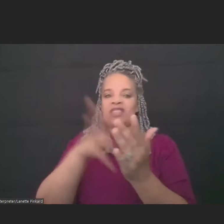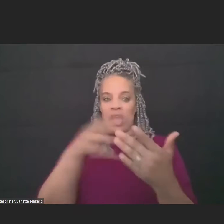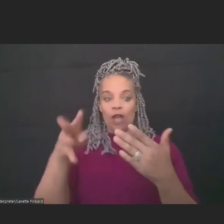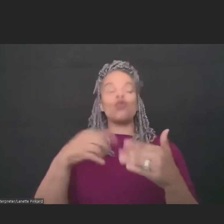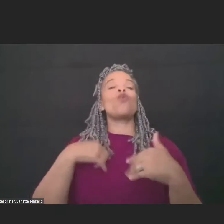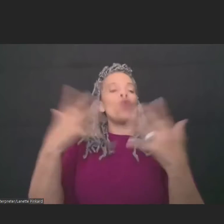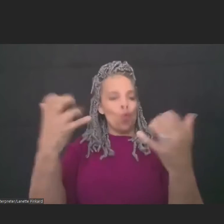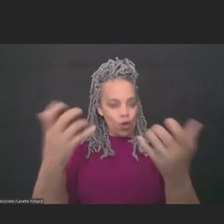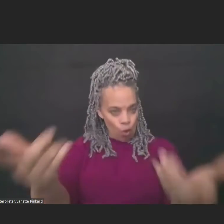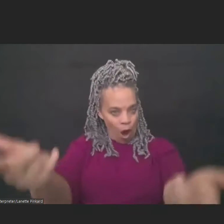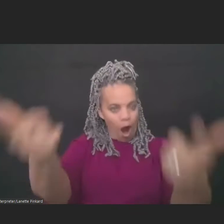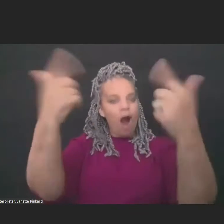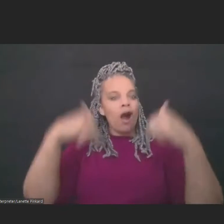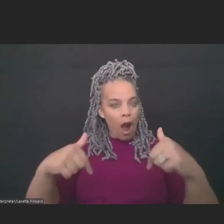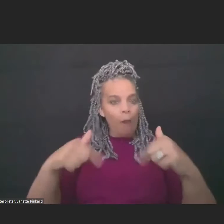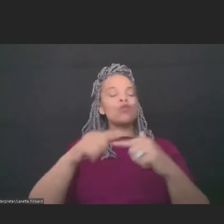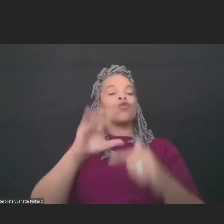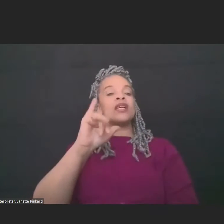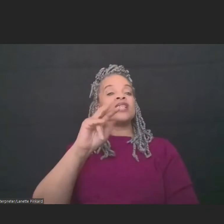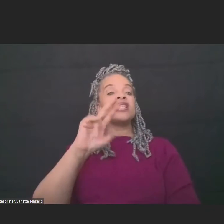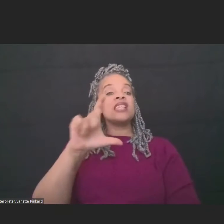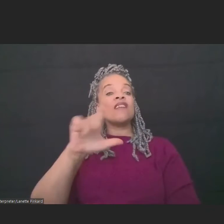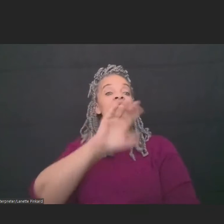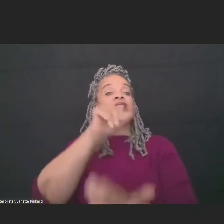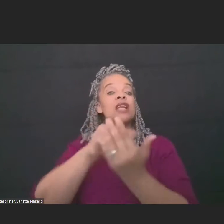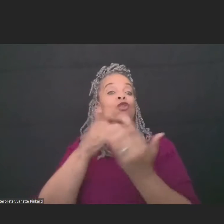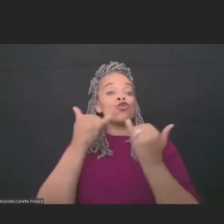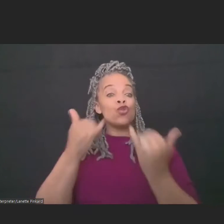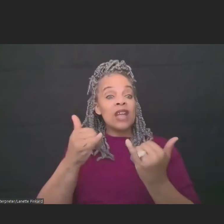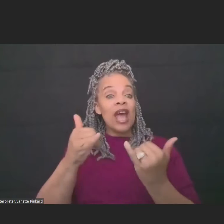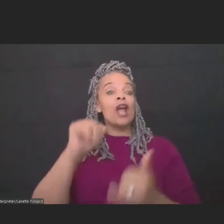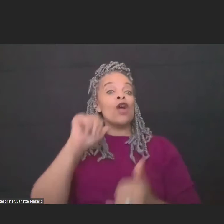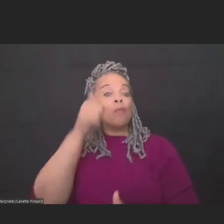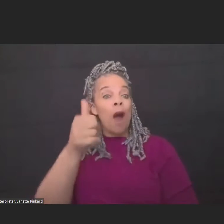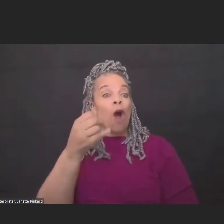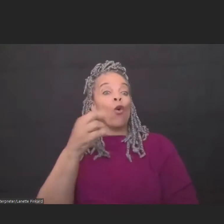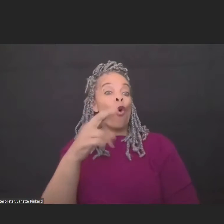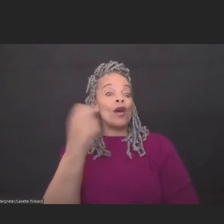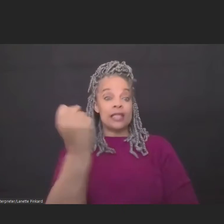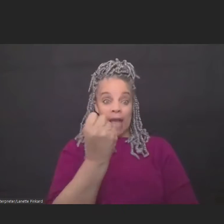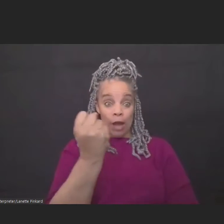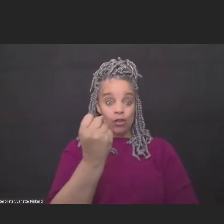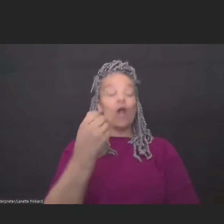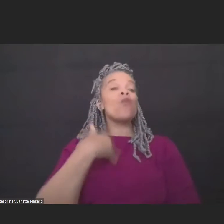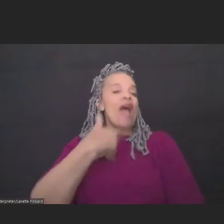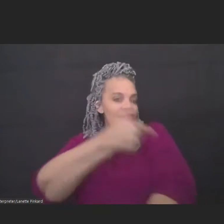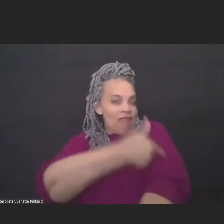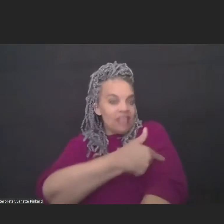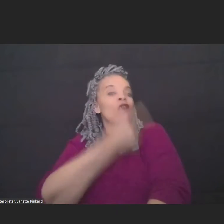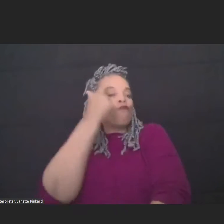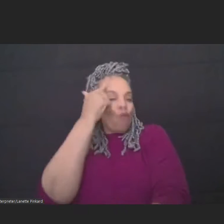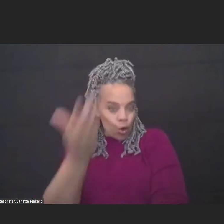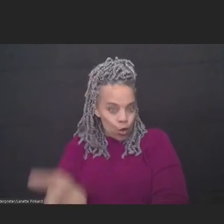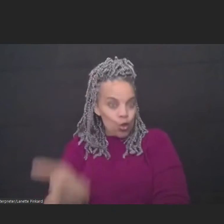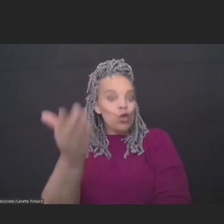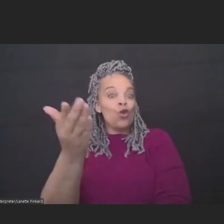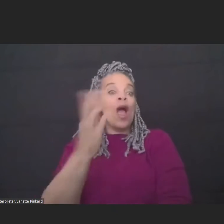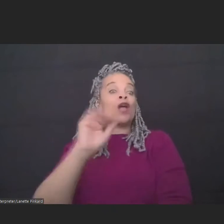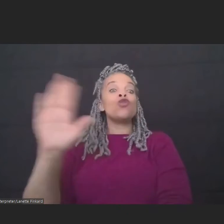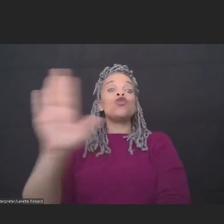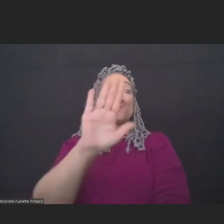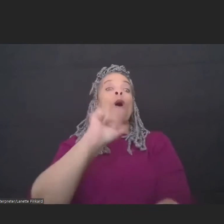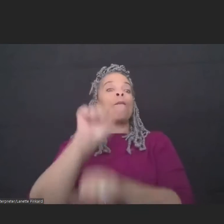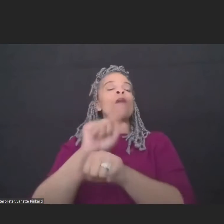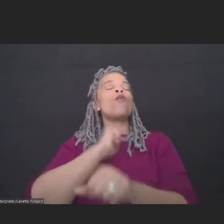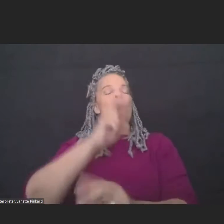come out to the Civic Center either today, Thursday, or Saturday. We have vaccine for you and your appointment will be